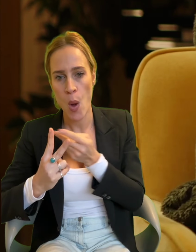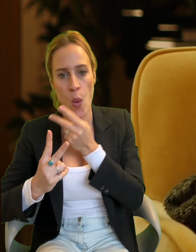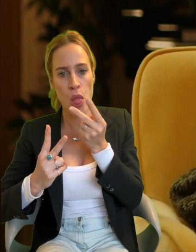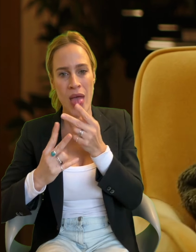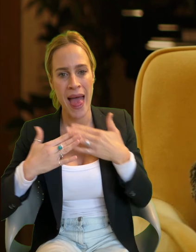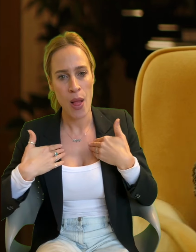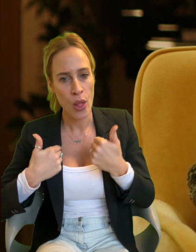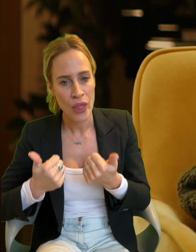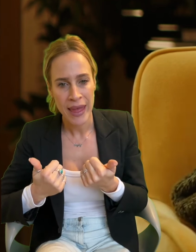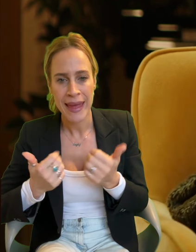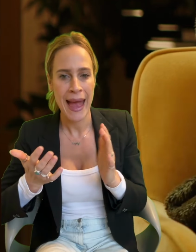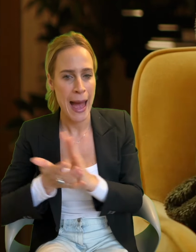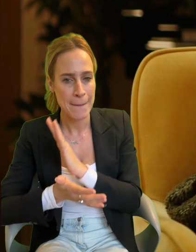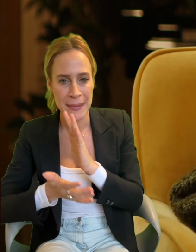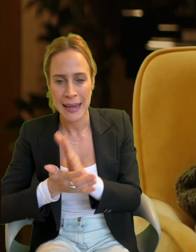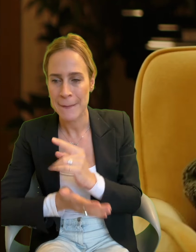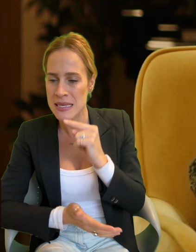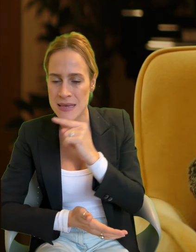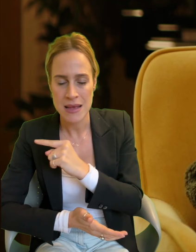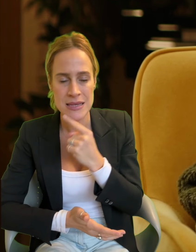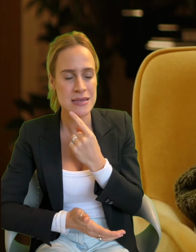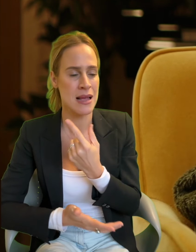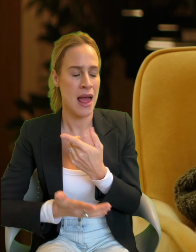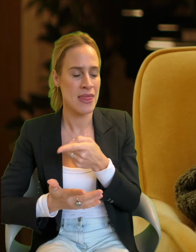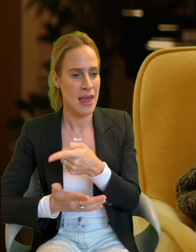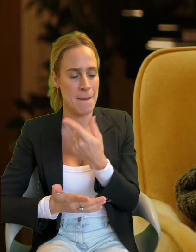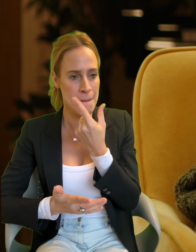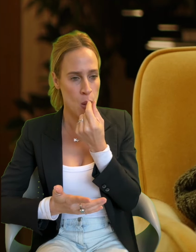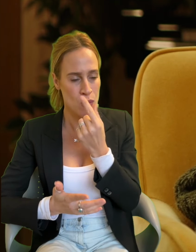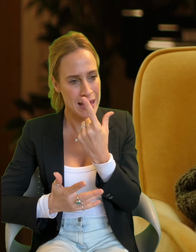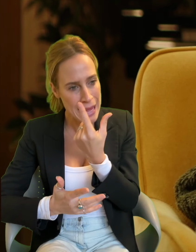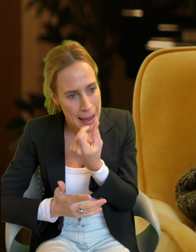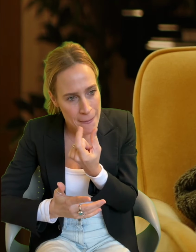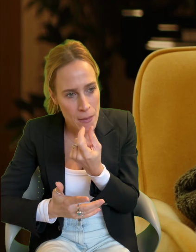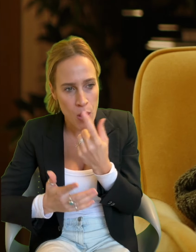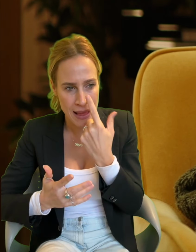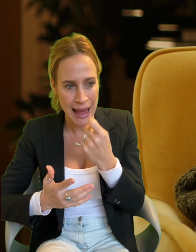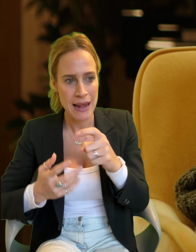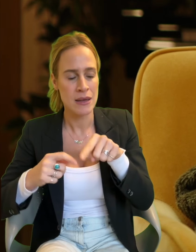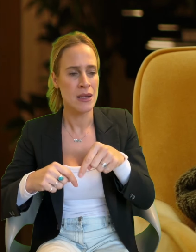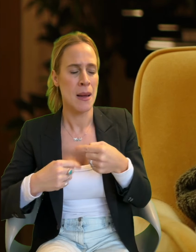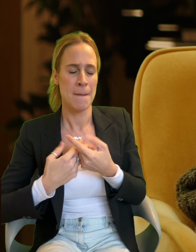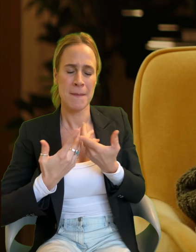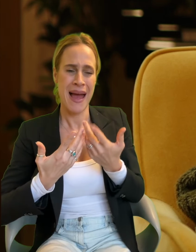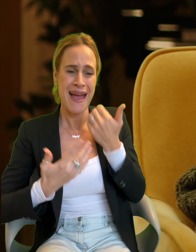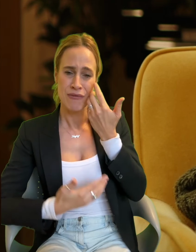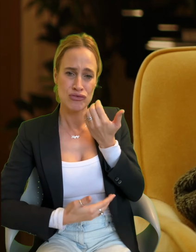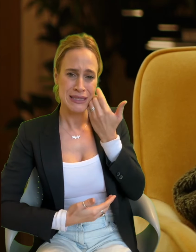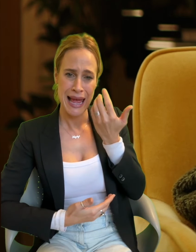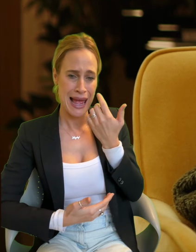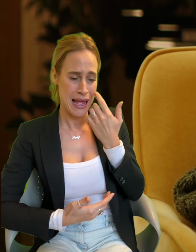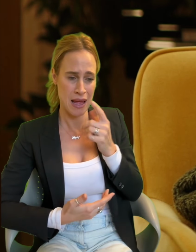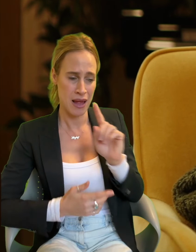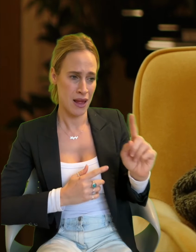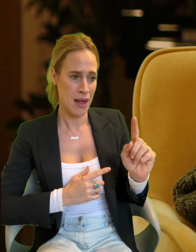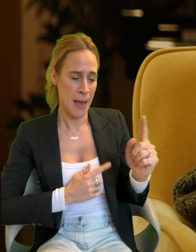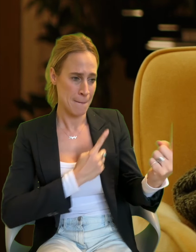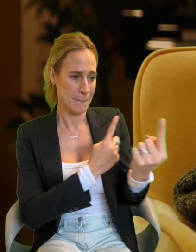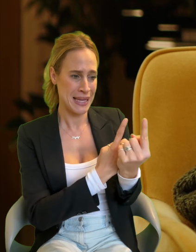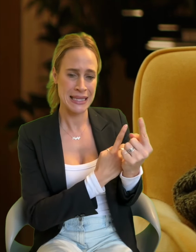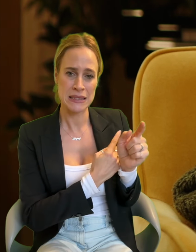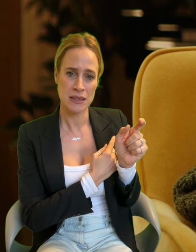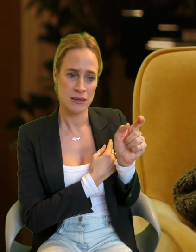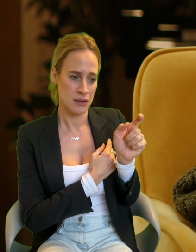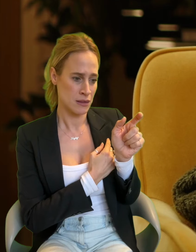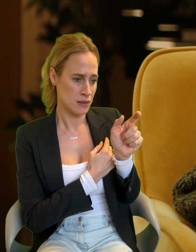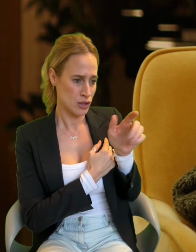happy, and they're both capable. Every day when I train young kids who have been given the worst